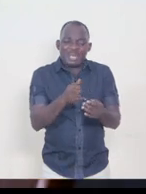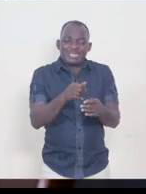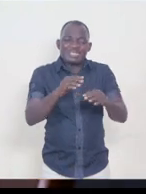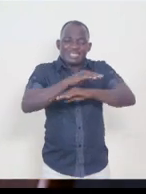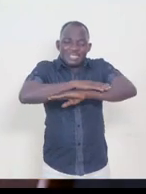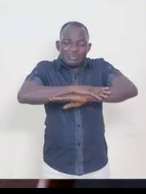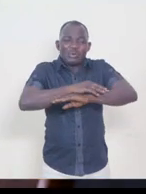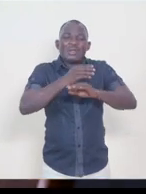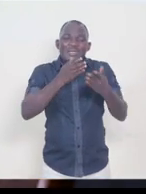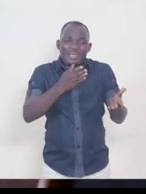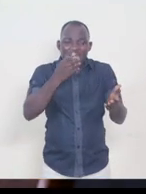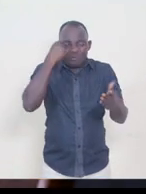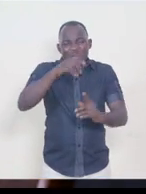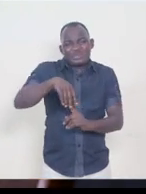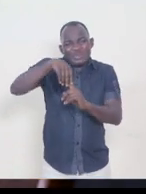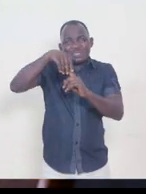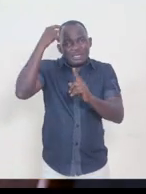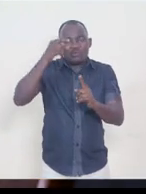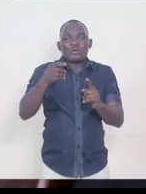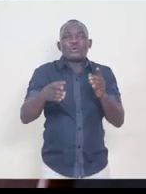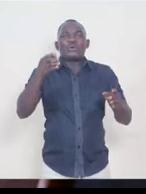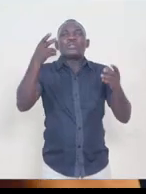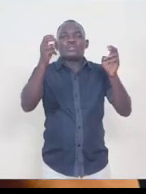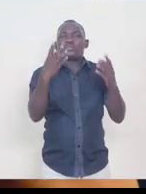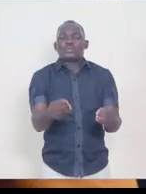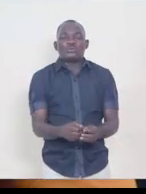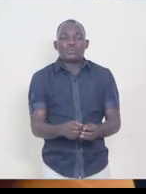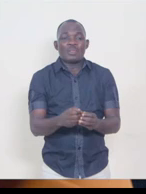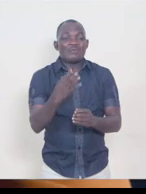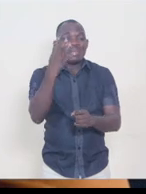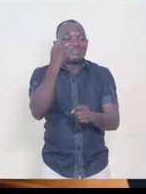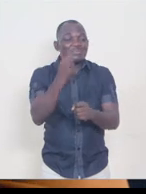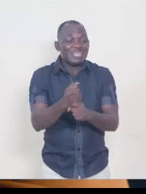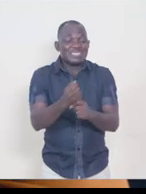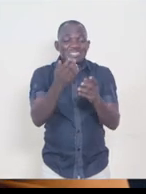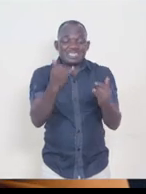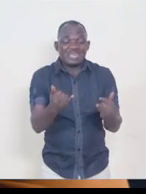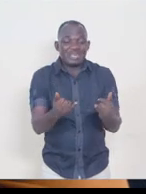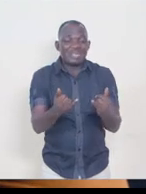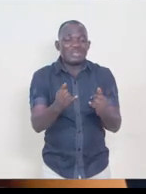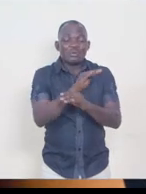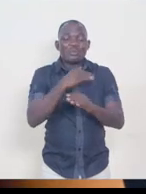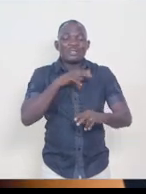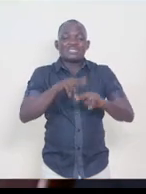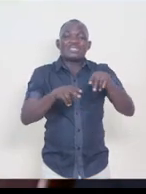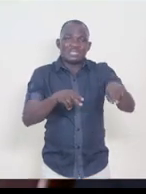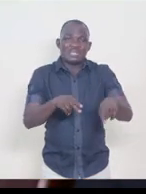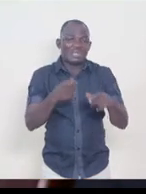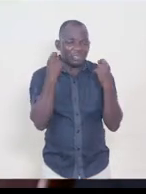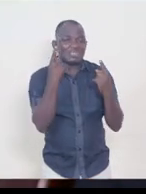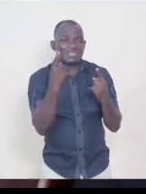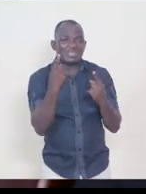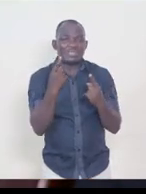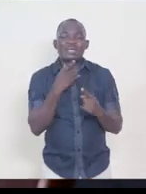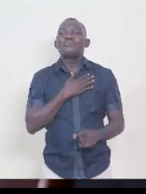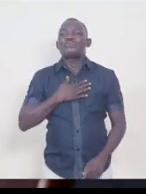the past 5 years since this firm was established, we've never lost the case on that table. No matter how tough or impossible it is,